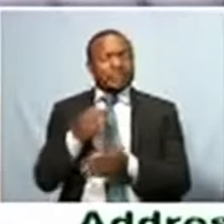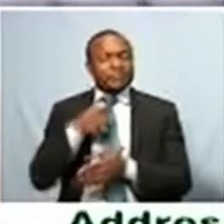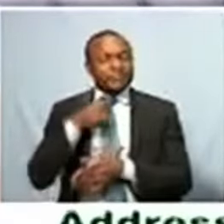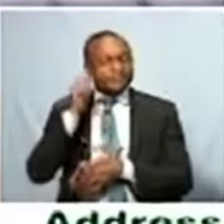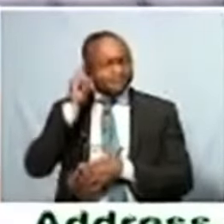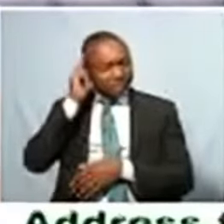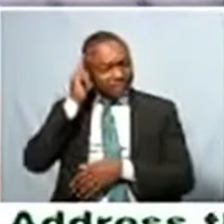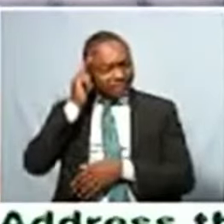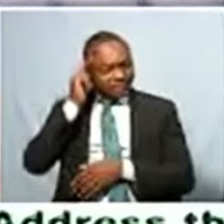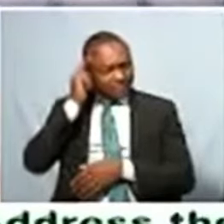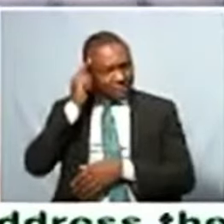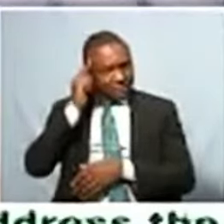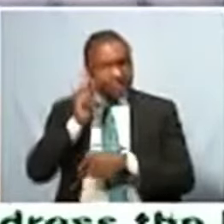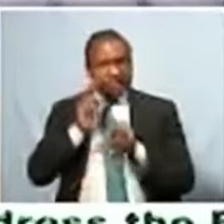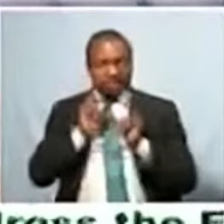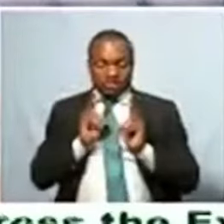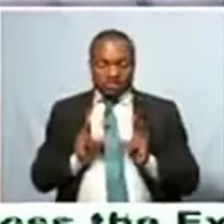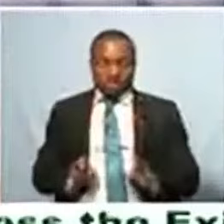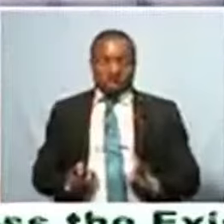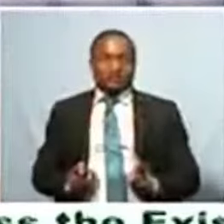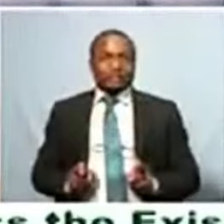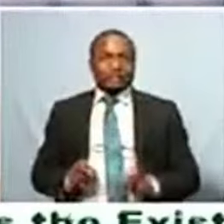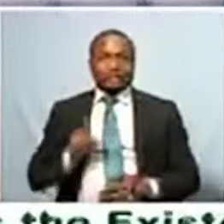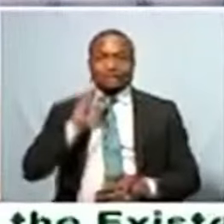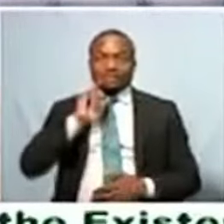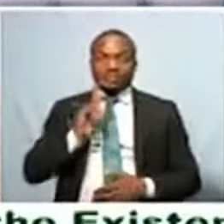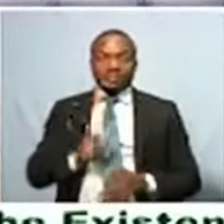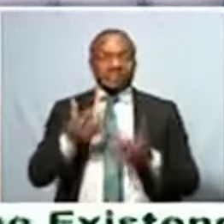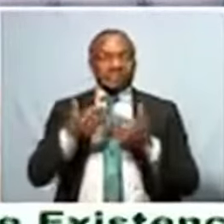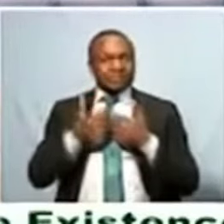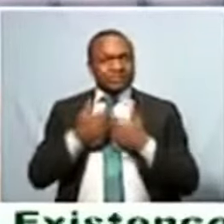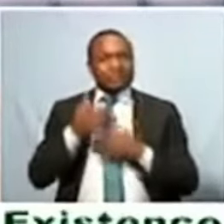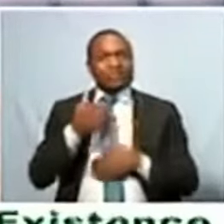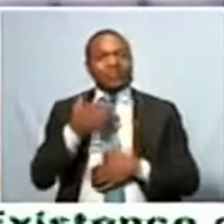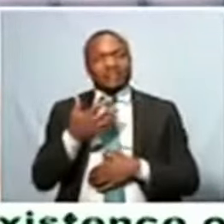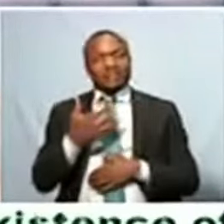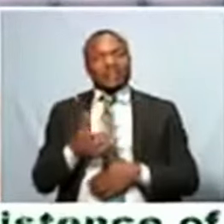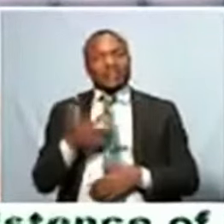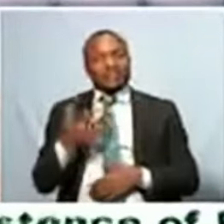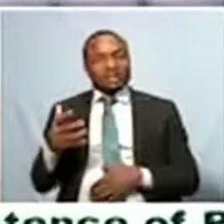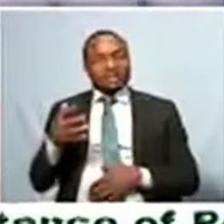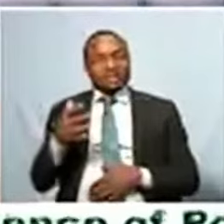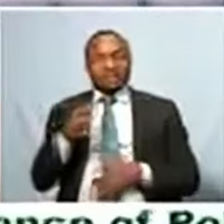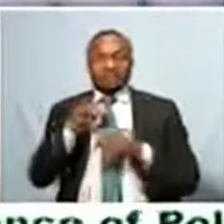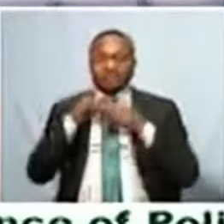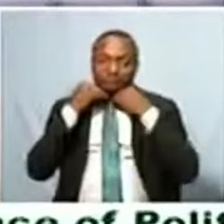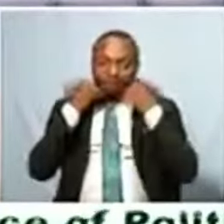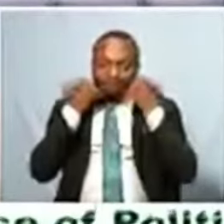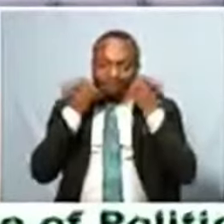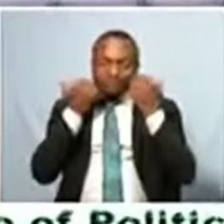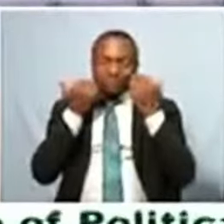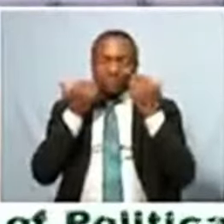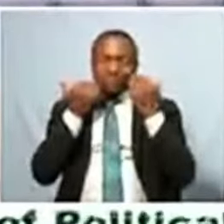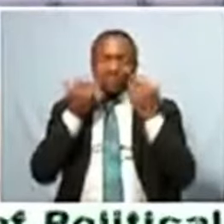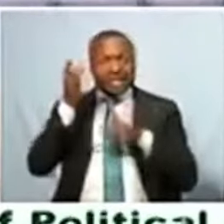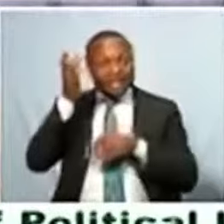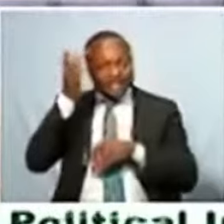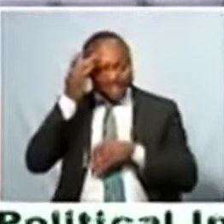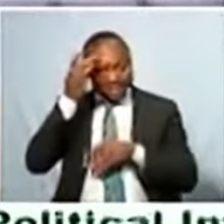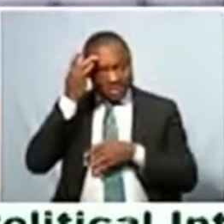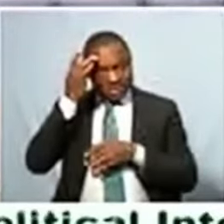Madam Speaker, as human beings, we should have that thing of shame. Where you are a sense of shame, Madam